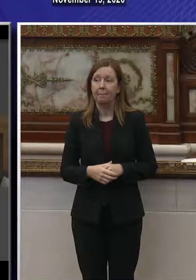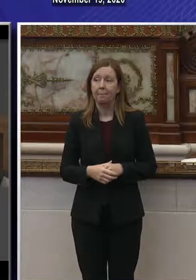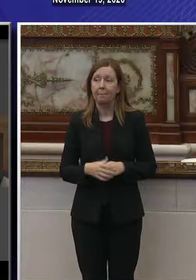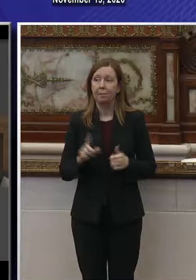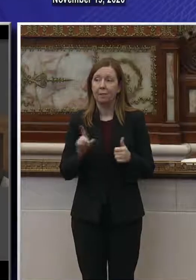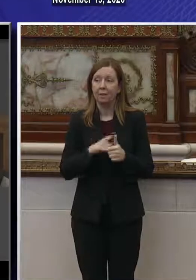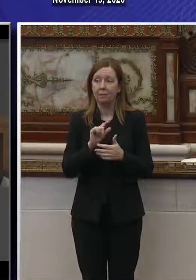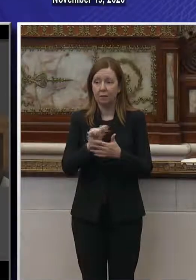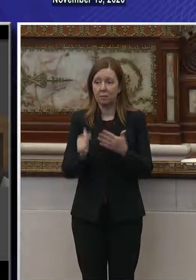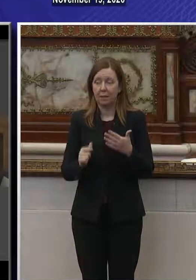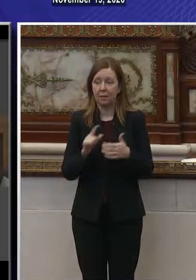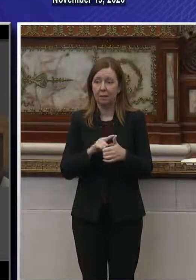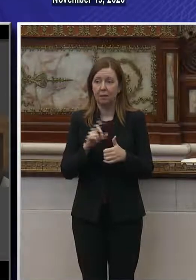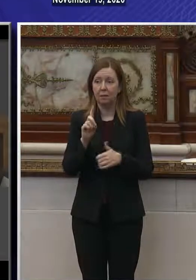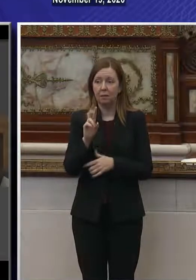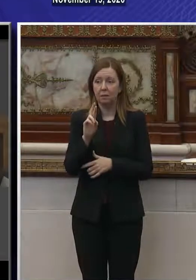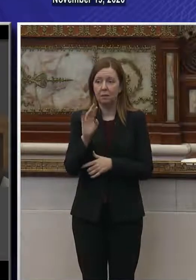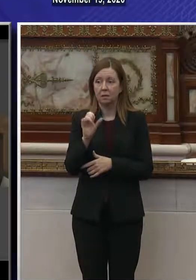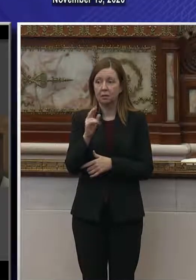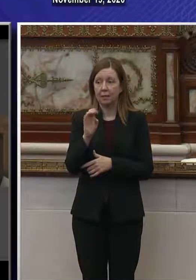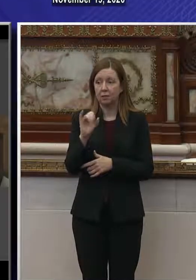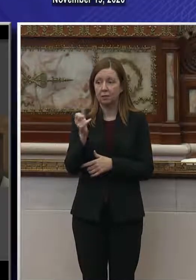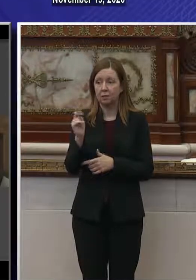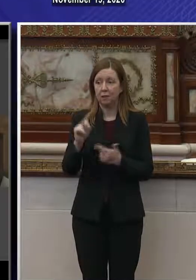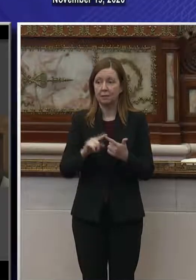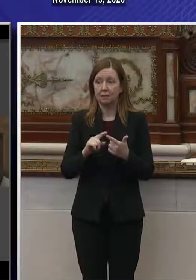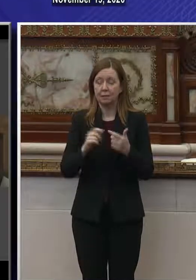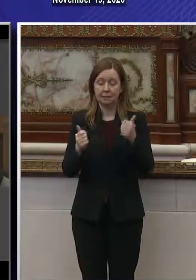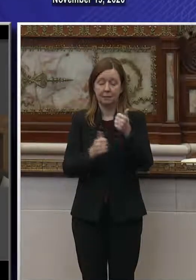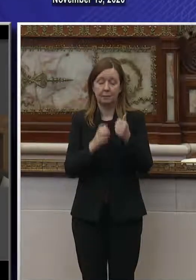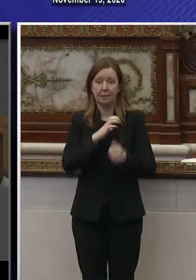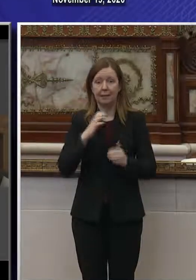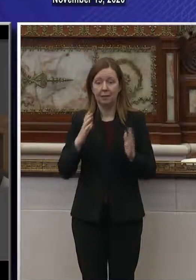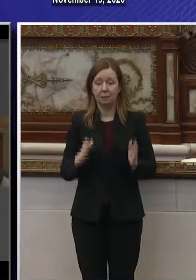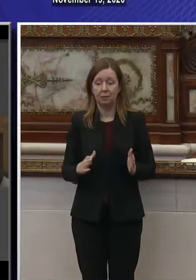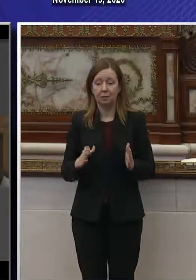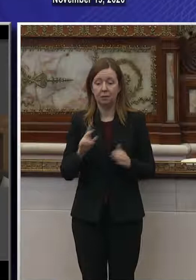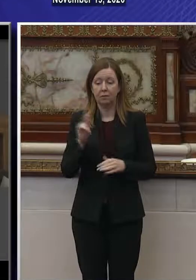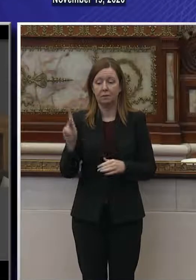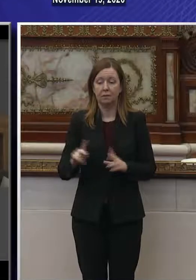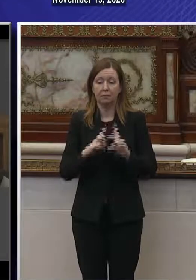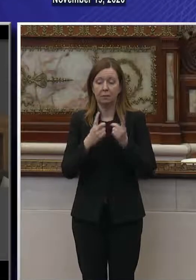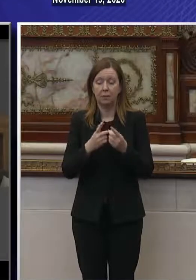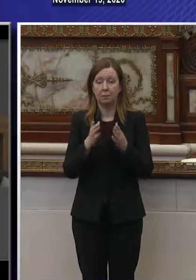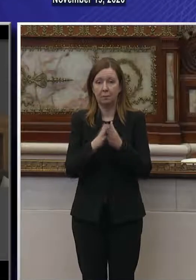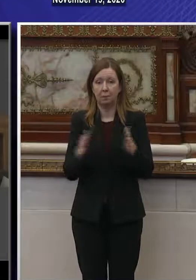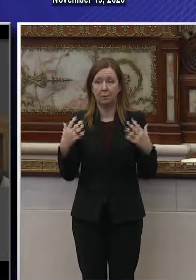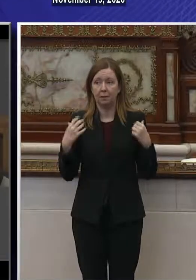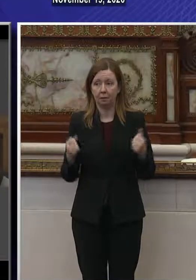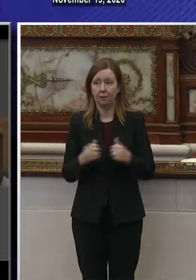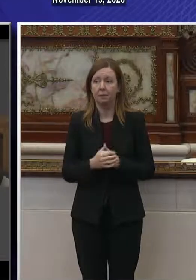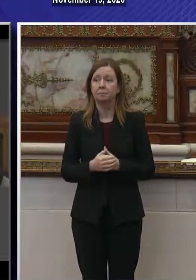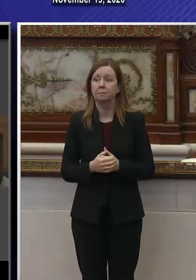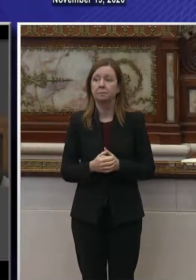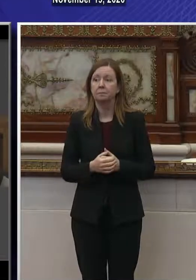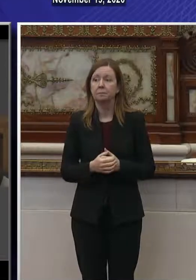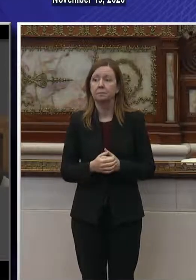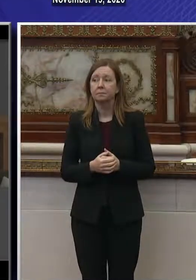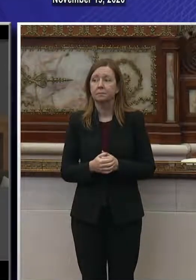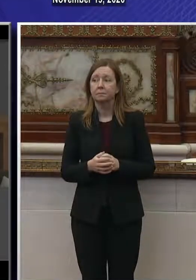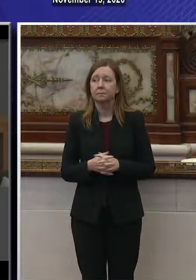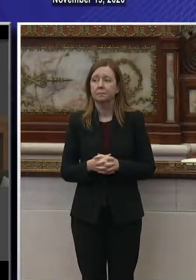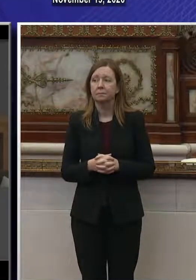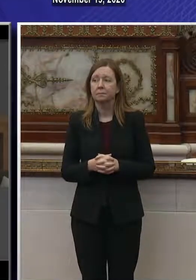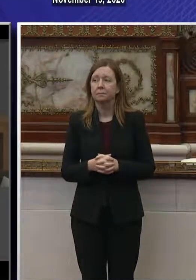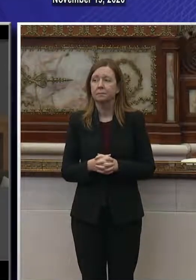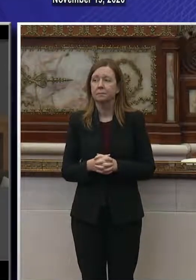The first panel is Dr. Carolyn Johnson, Deputy Commissioner of the Philadelphia Department of Public Health.